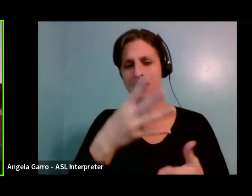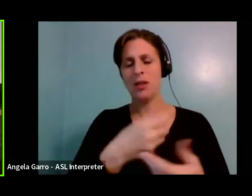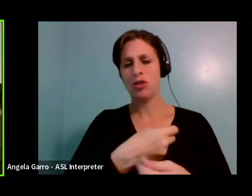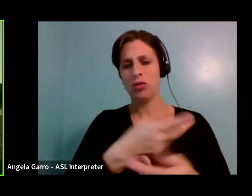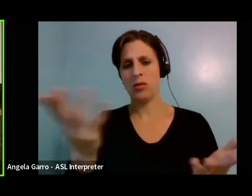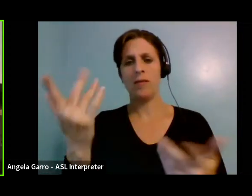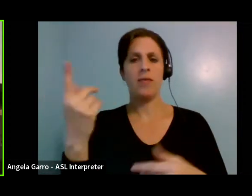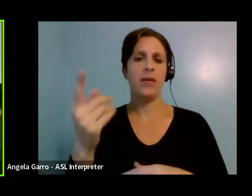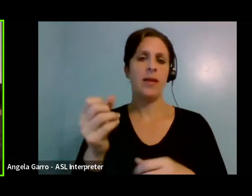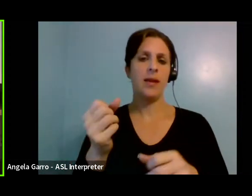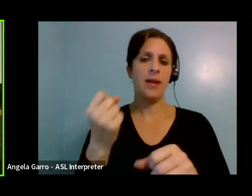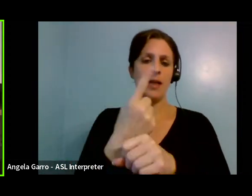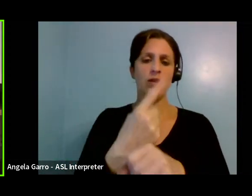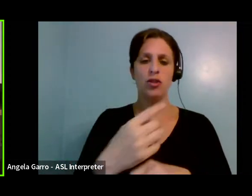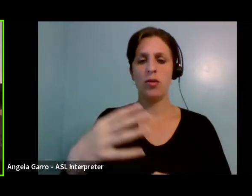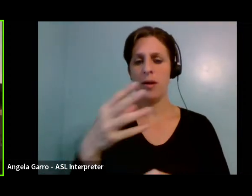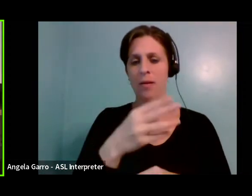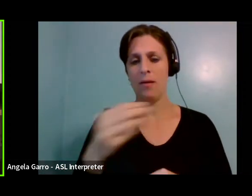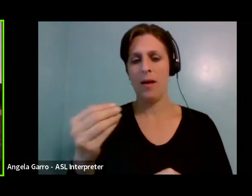have some of our